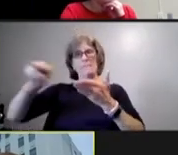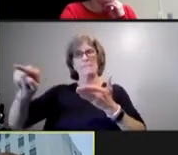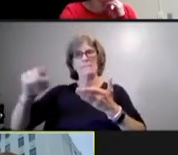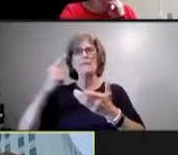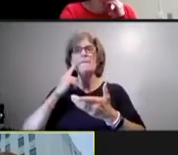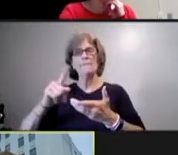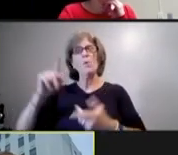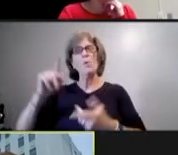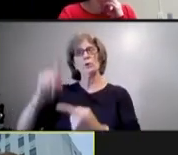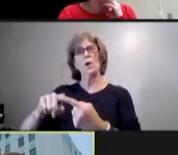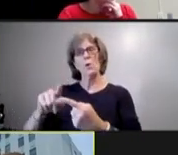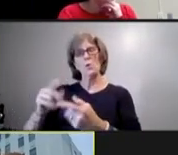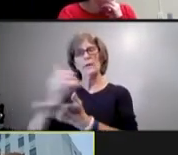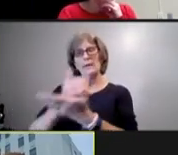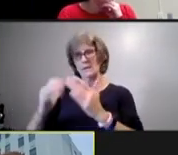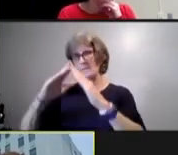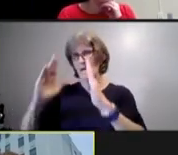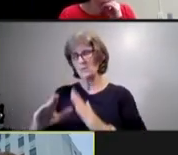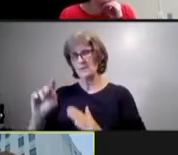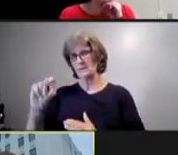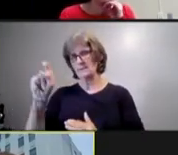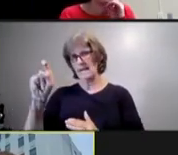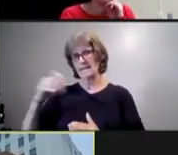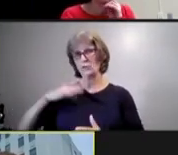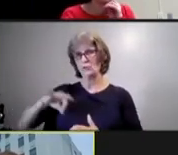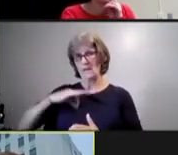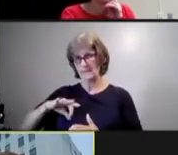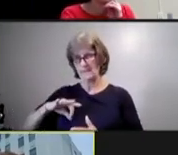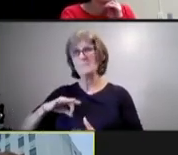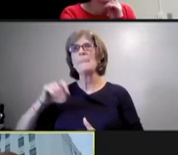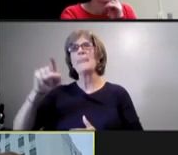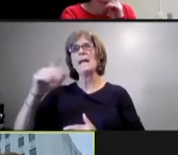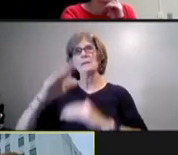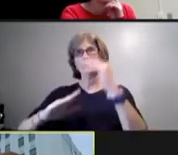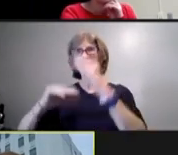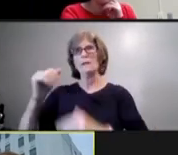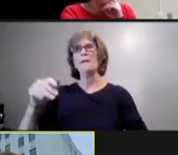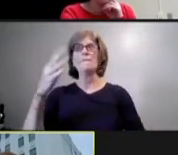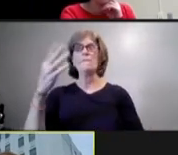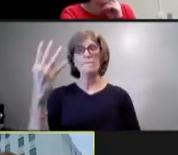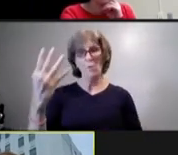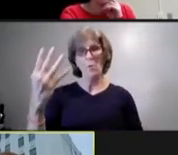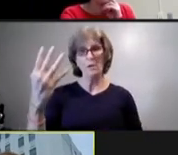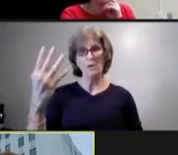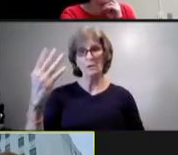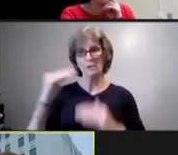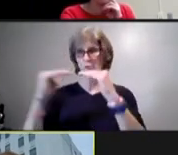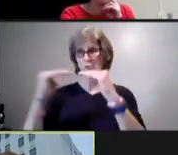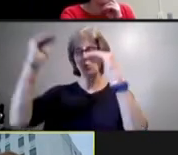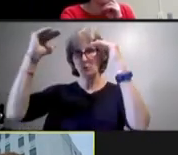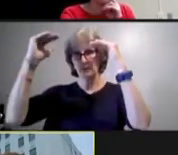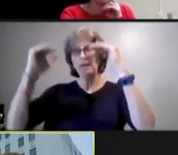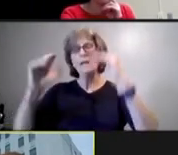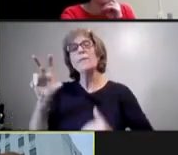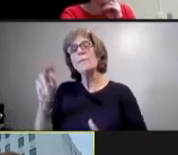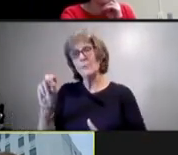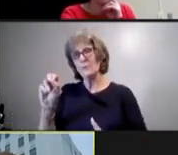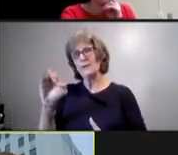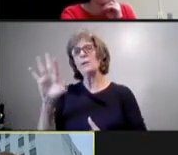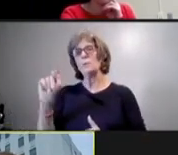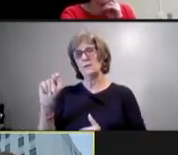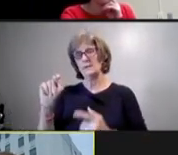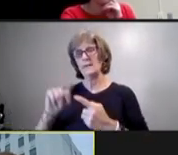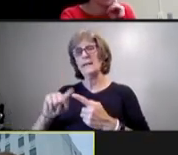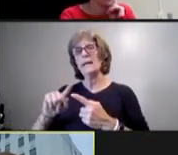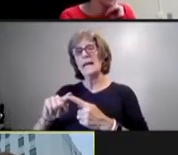tax credits and involve the additional construction of a four-story, 30-unit apartment building along Reed Street and 12 townhomes